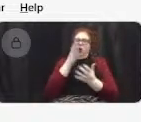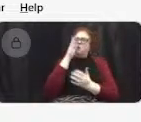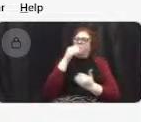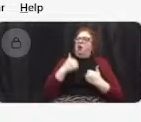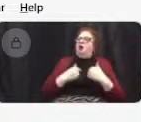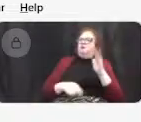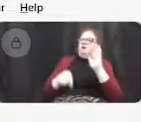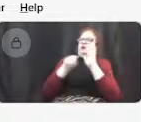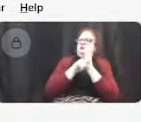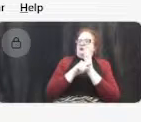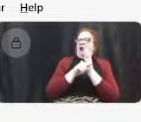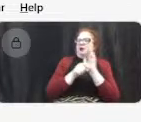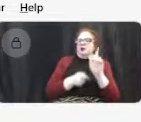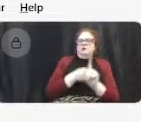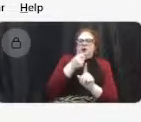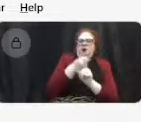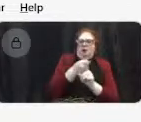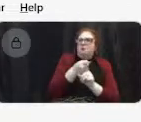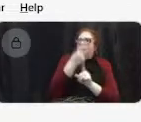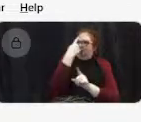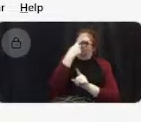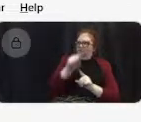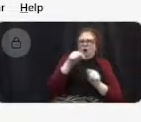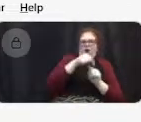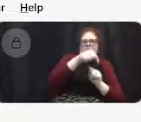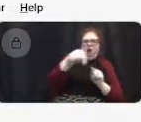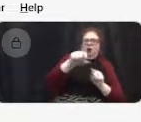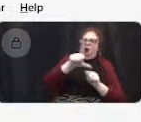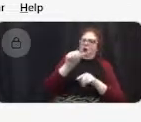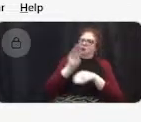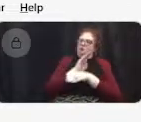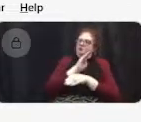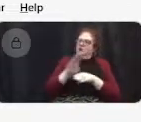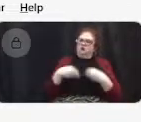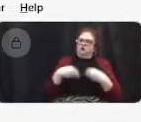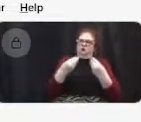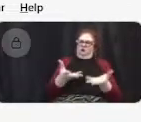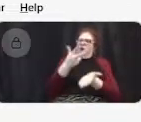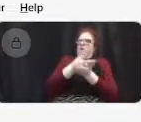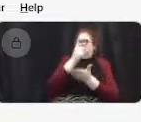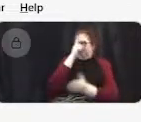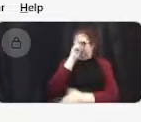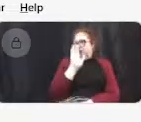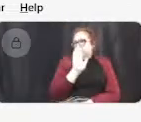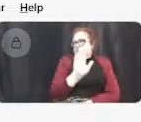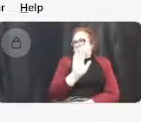businesses' abilities to provide parking for their patrons, in addition to the effect it would have on traffic in the area.